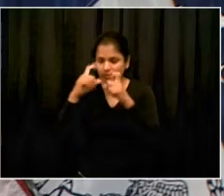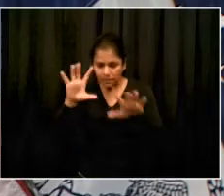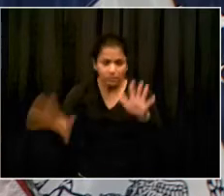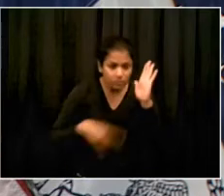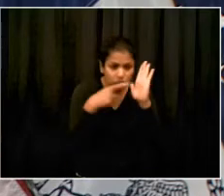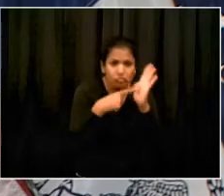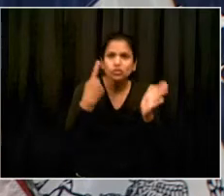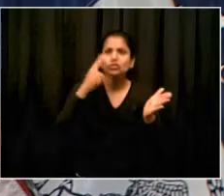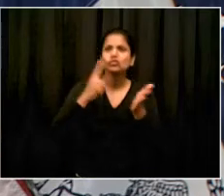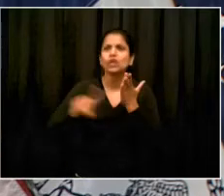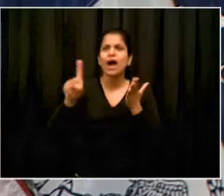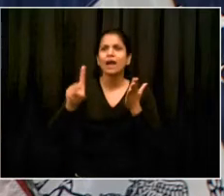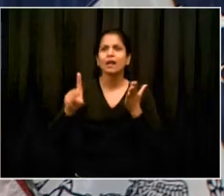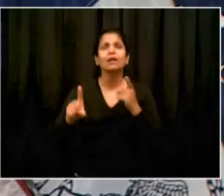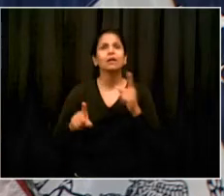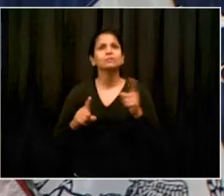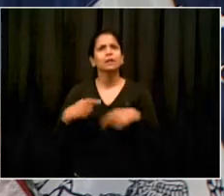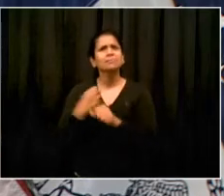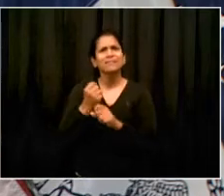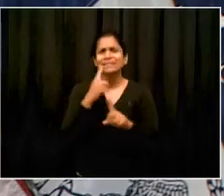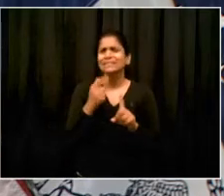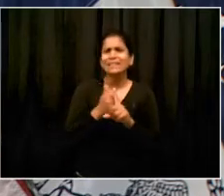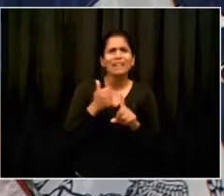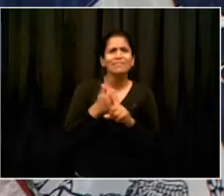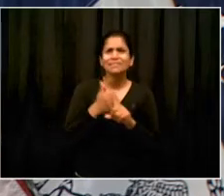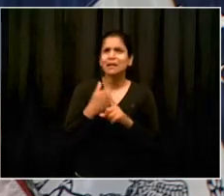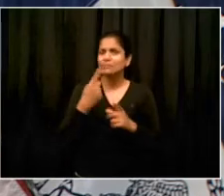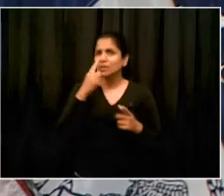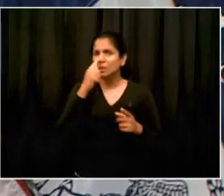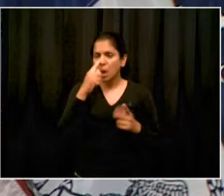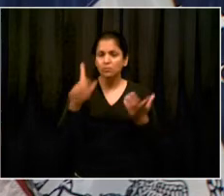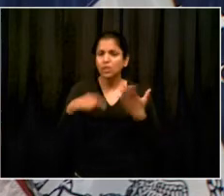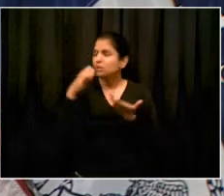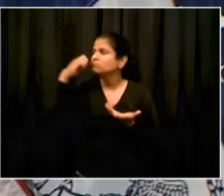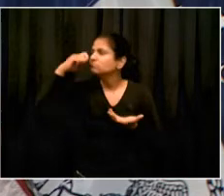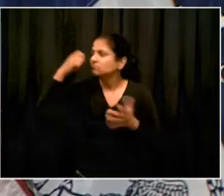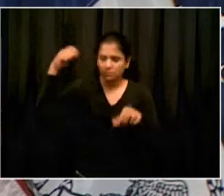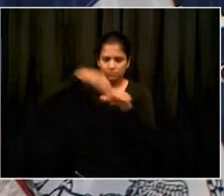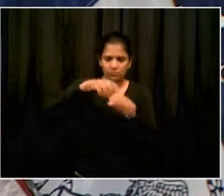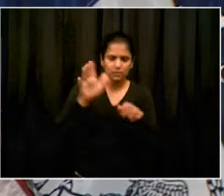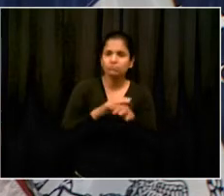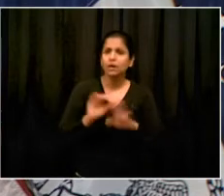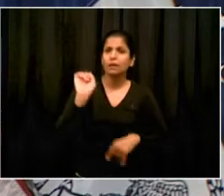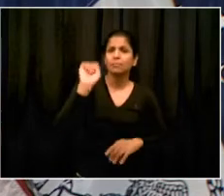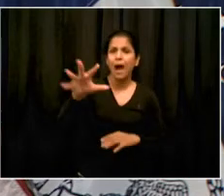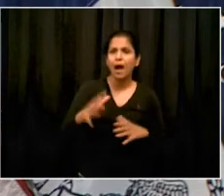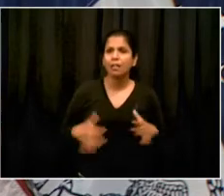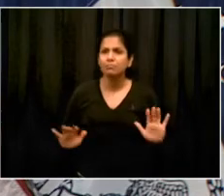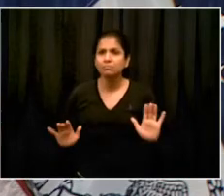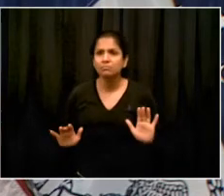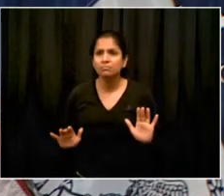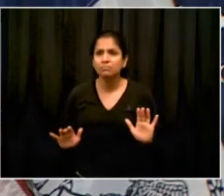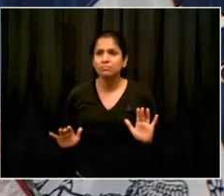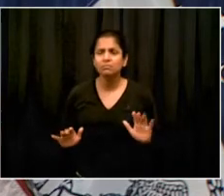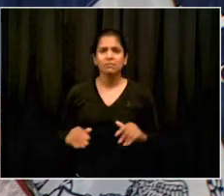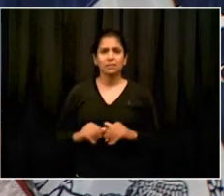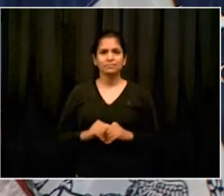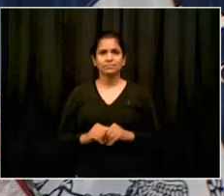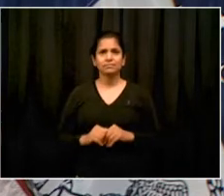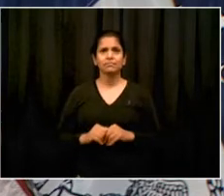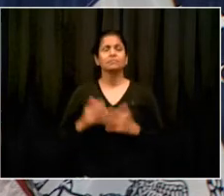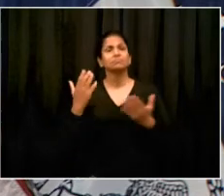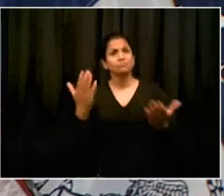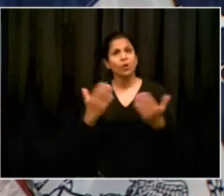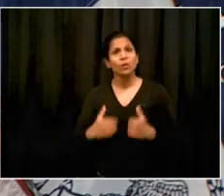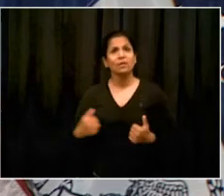longer device that many of us found troubling. It's easier now than it's ever been. So we want people to go out there, get that